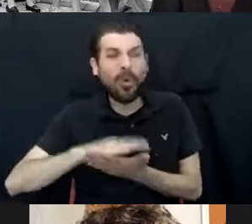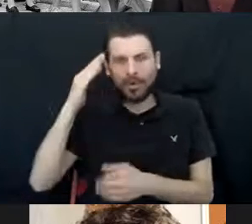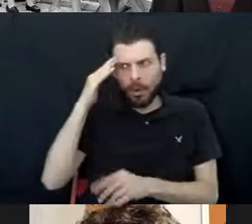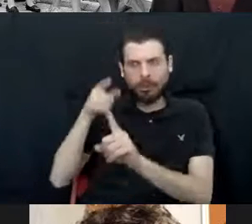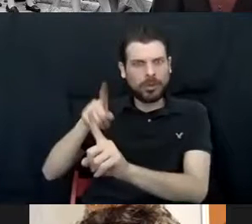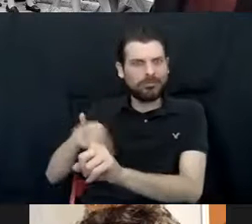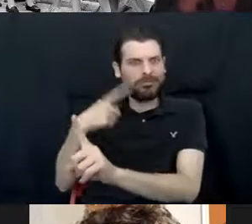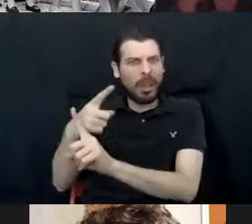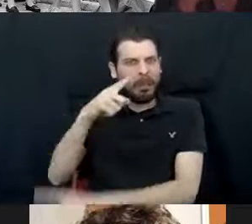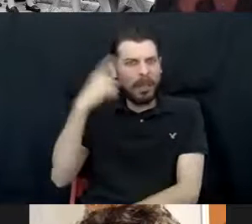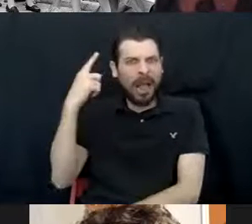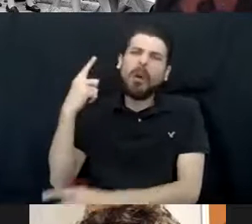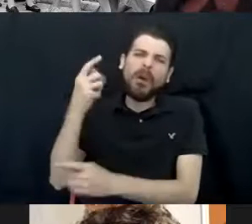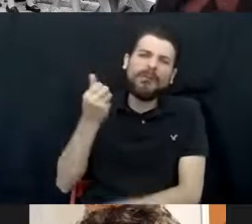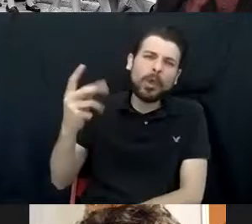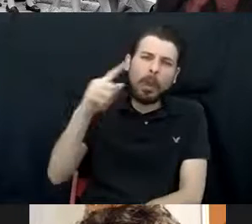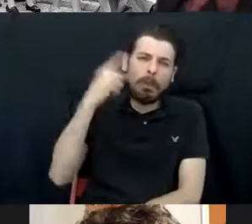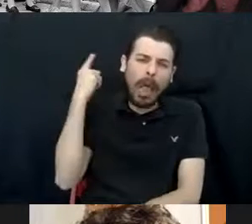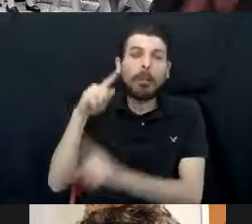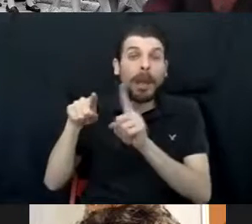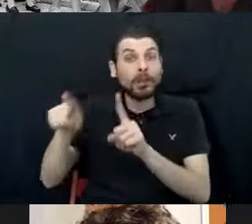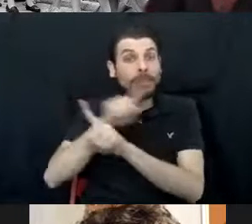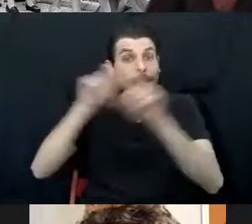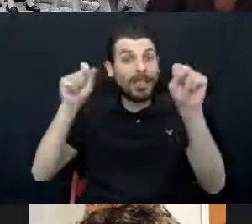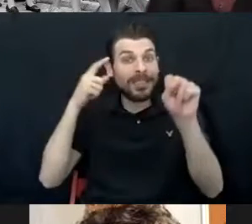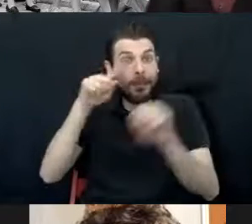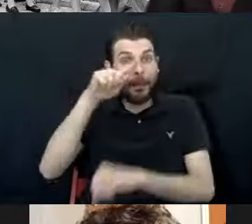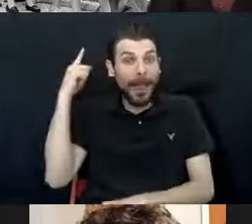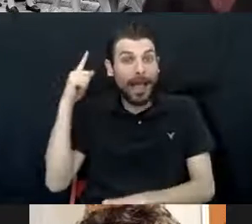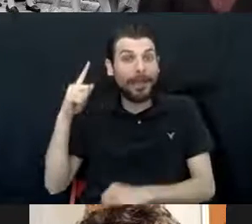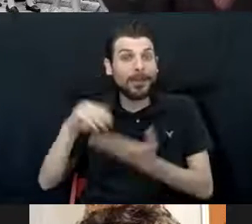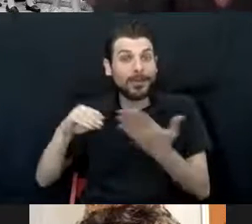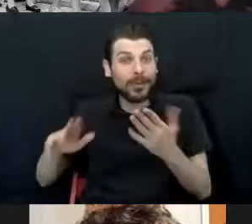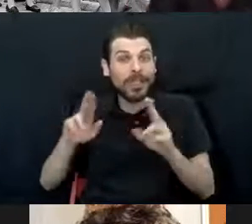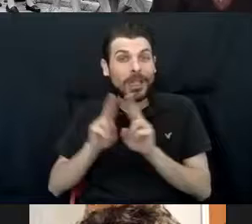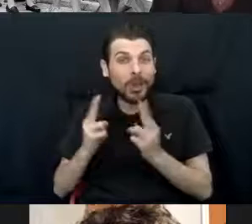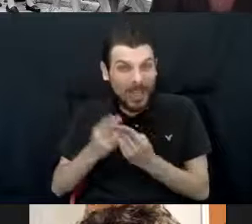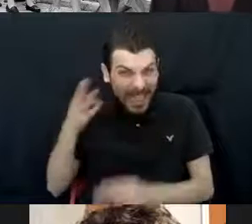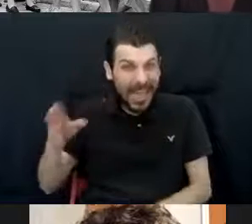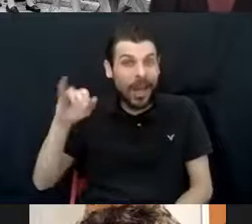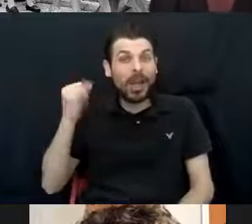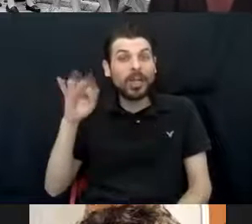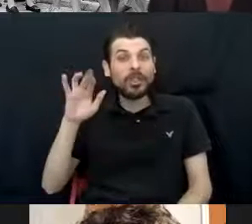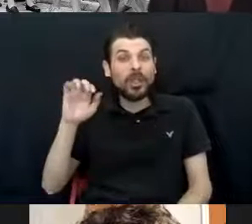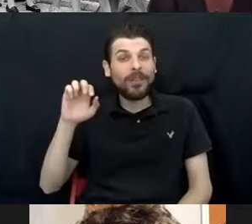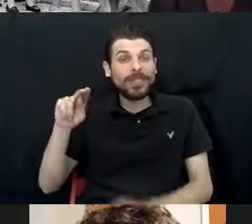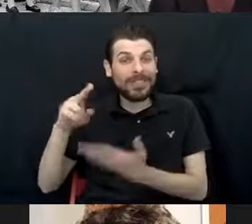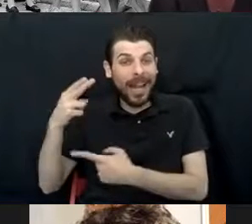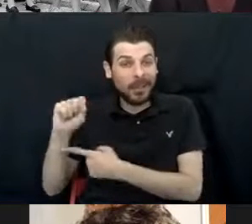Black Student Union president. And so at Jefferson, where I went to school. So again, I talk to people